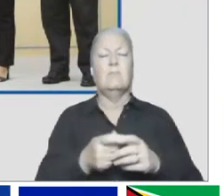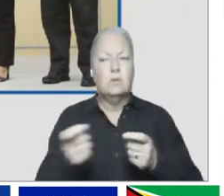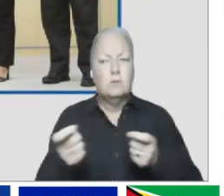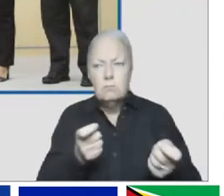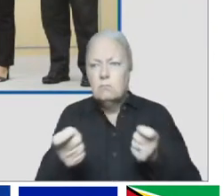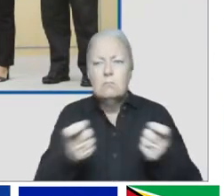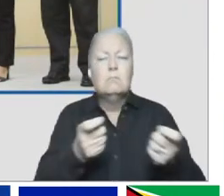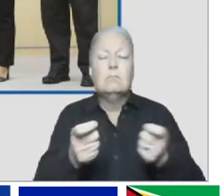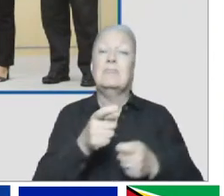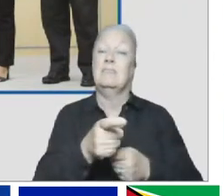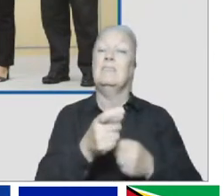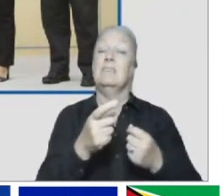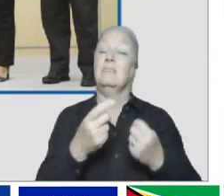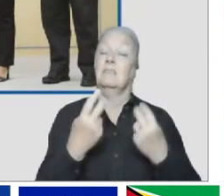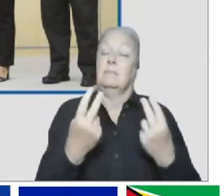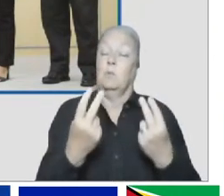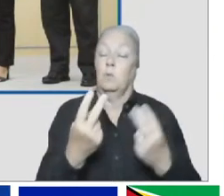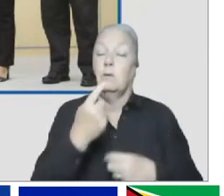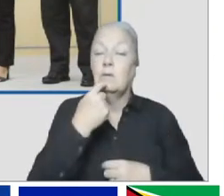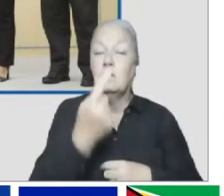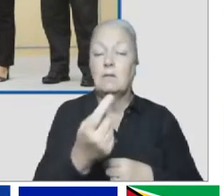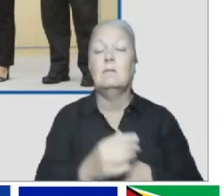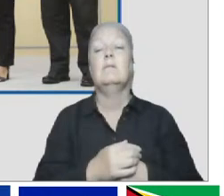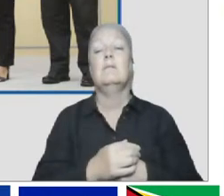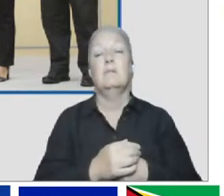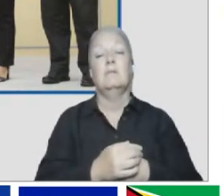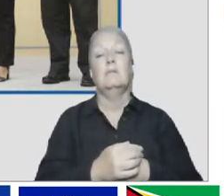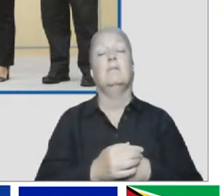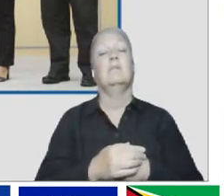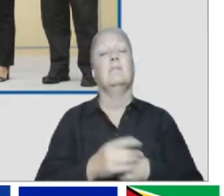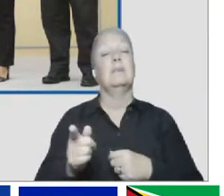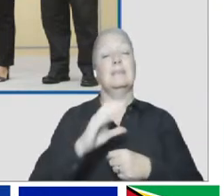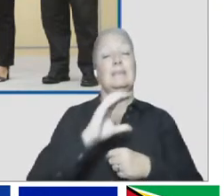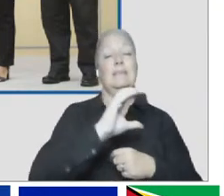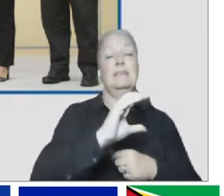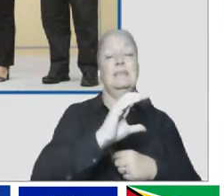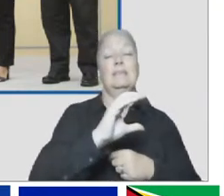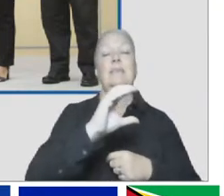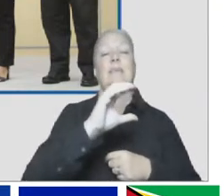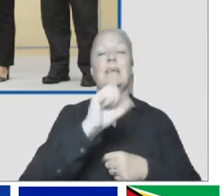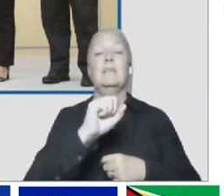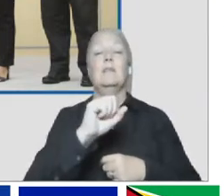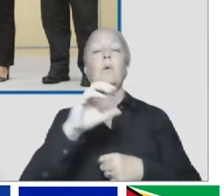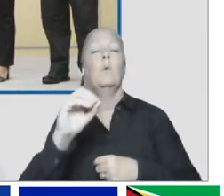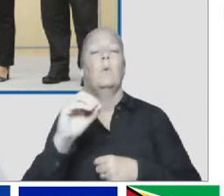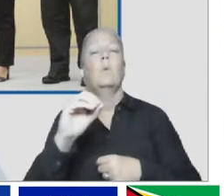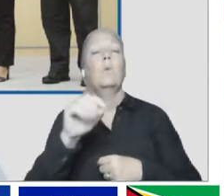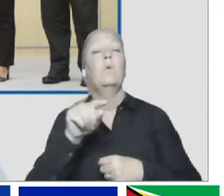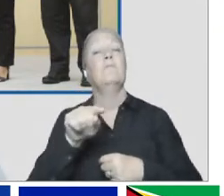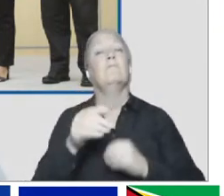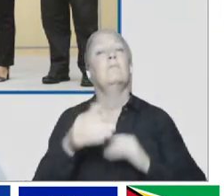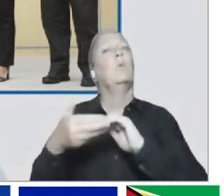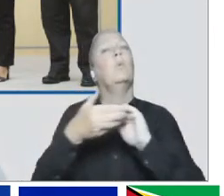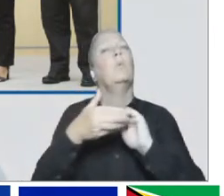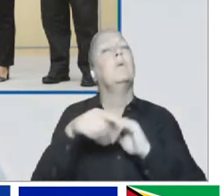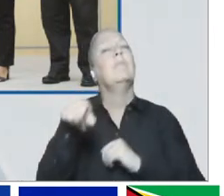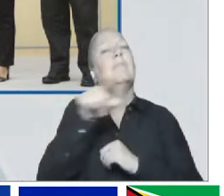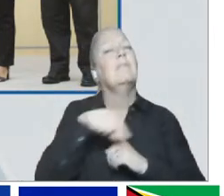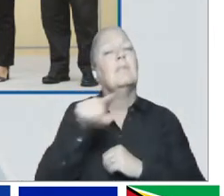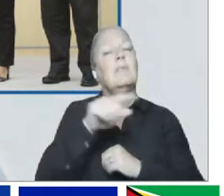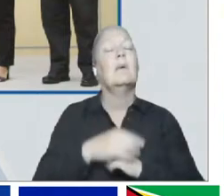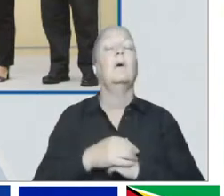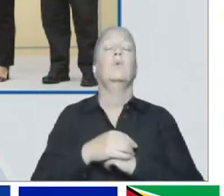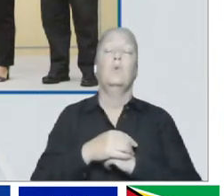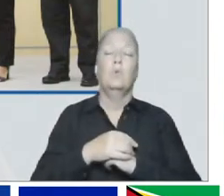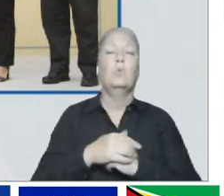the role of civil society organizations. They played a very important role